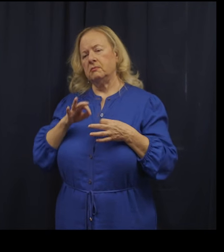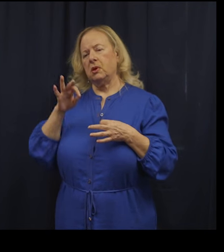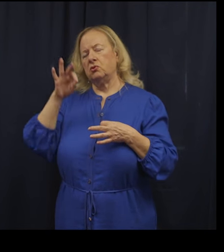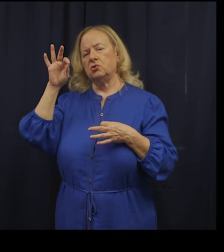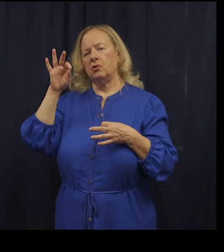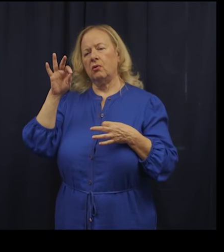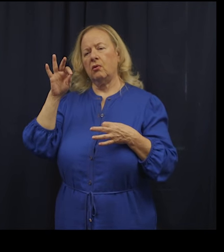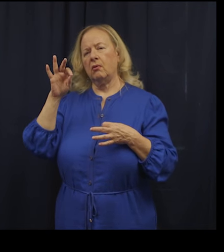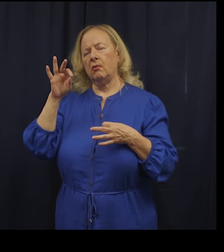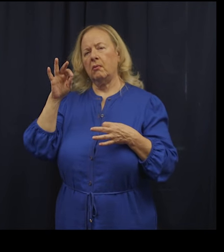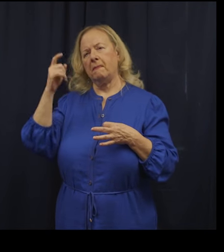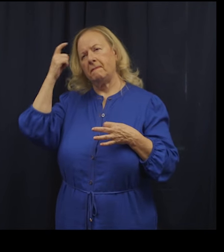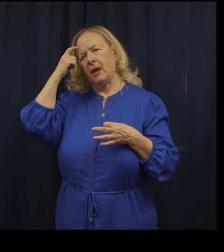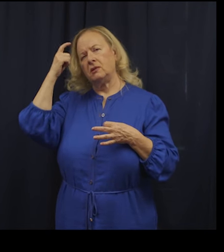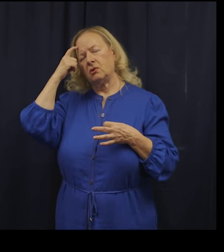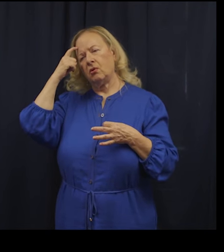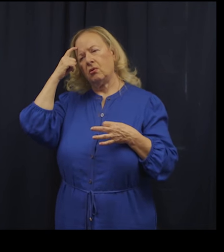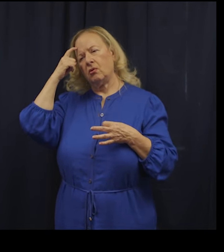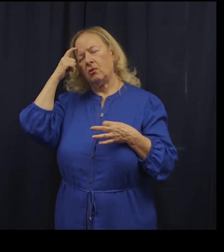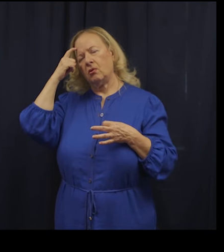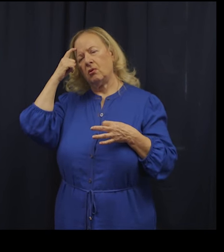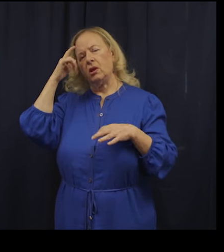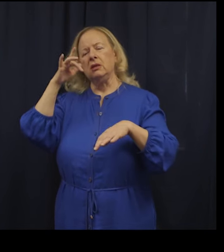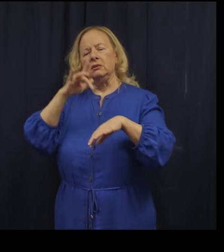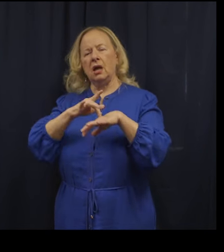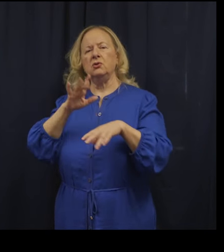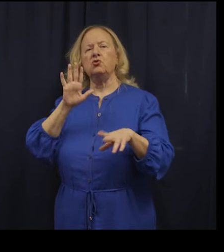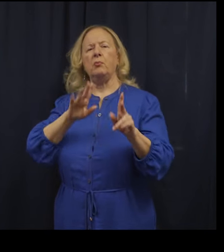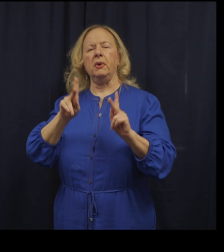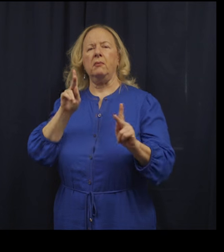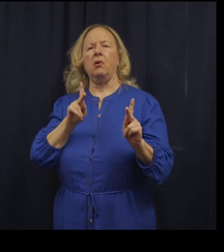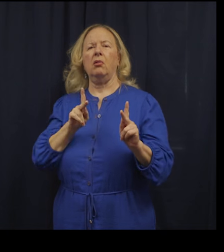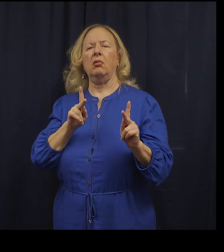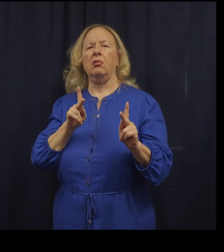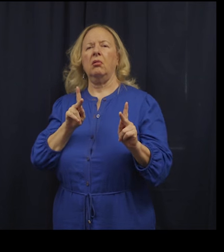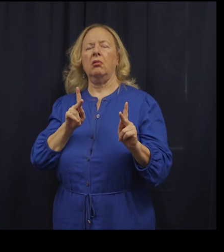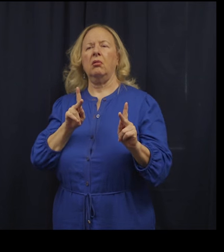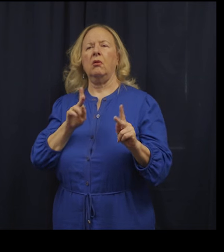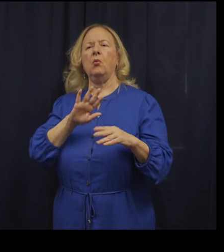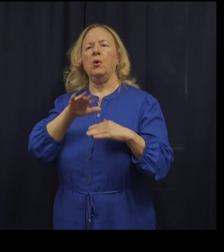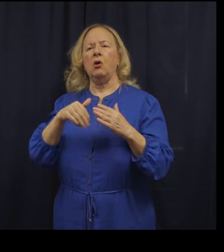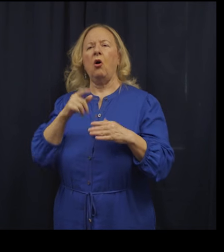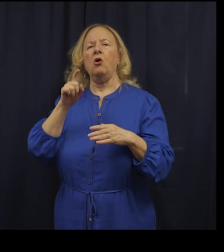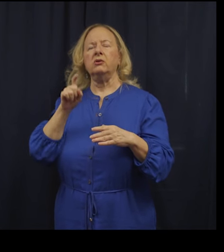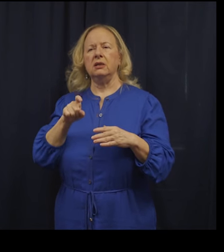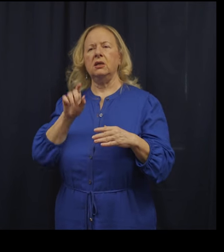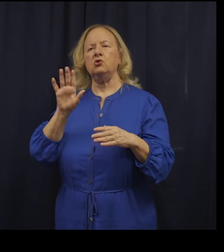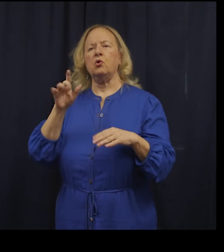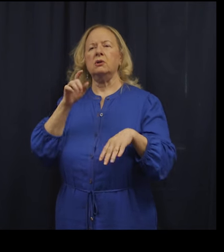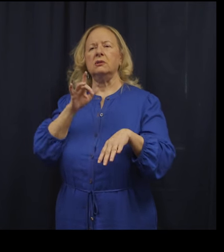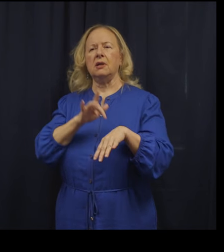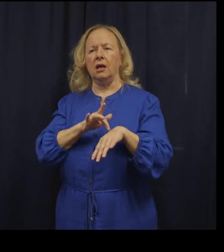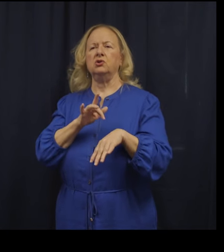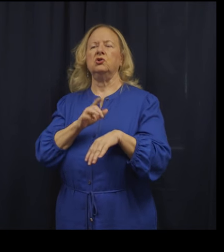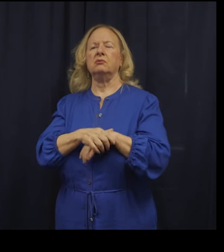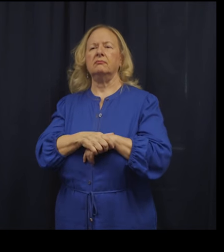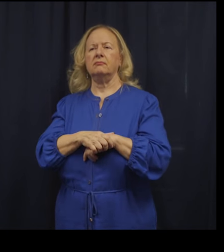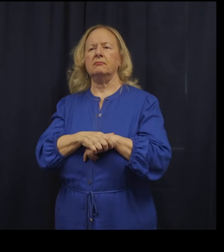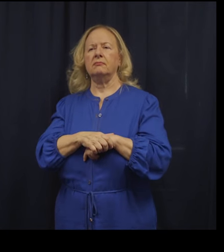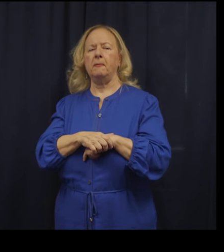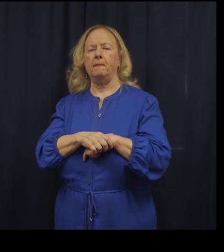spiritual, mental. Touch your people. We all need a touch from you, Lord.